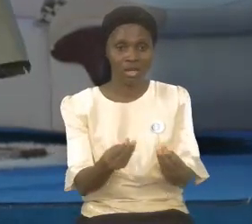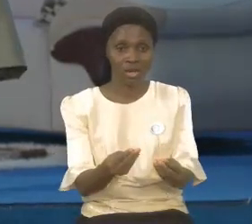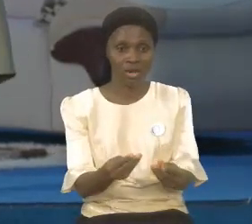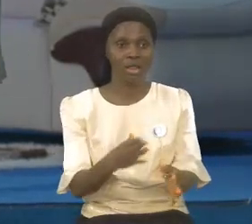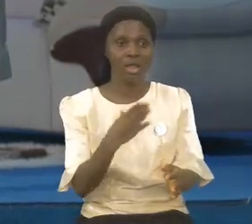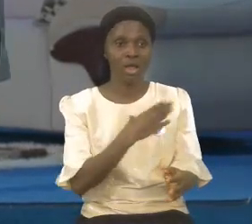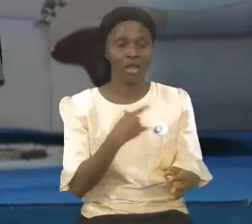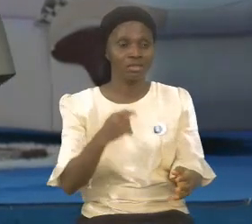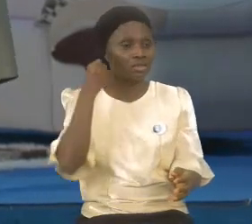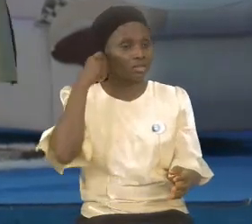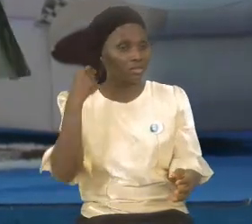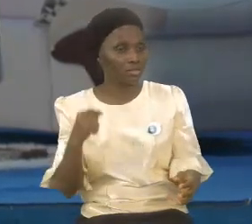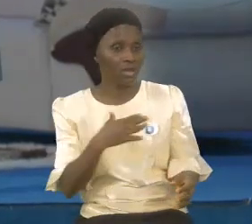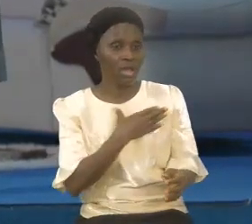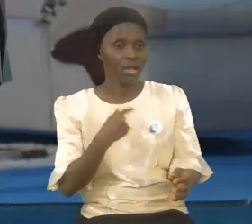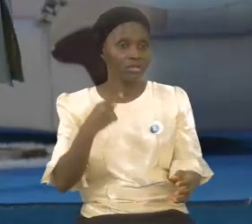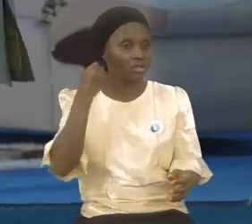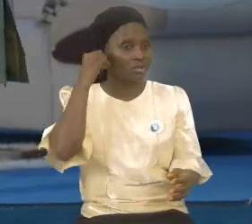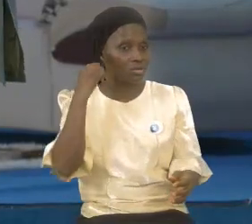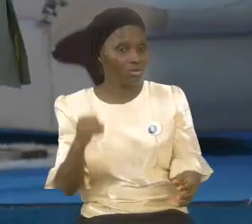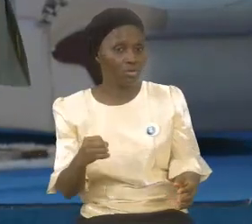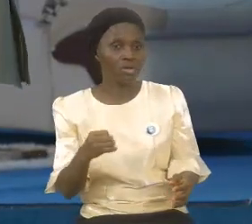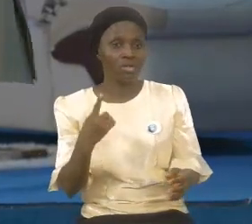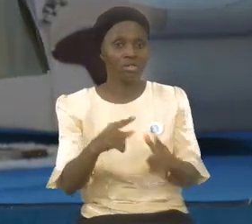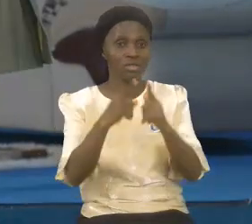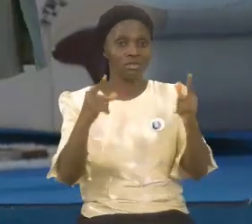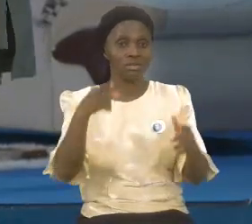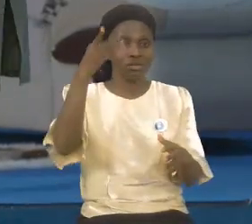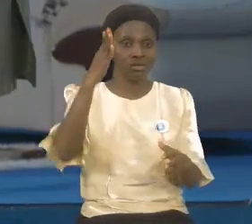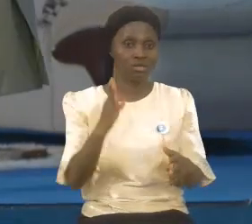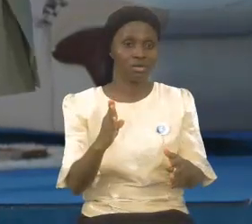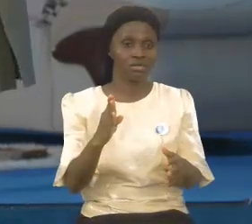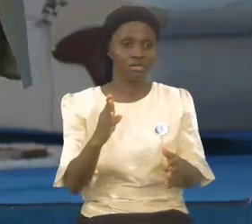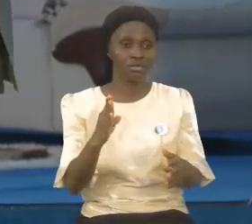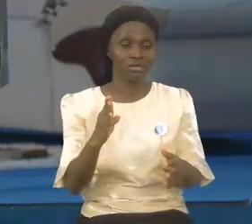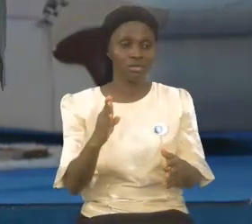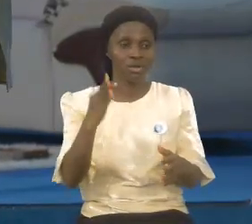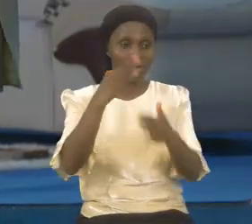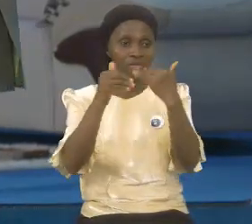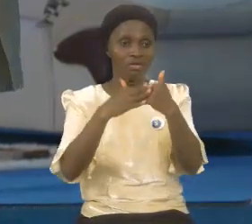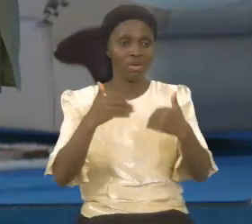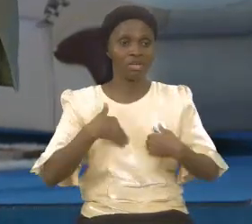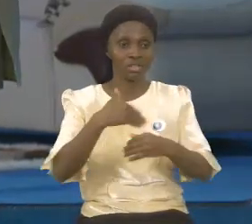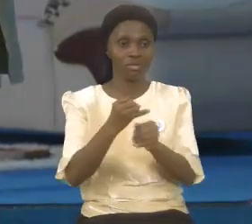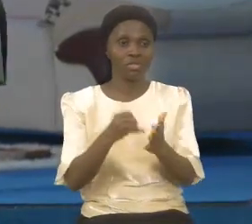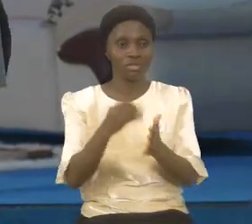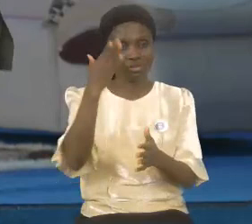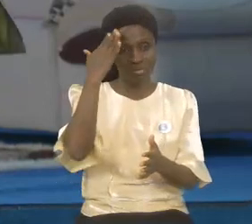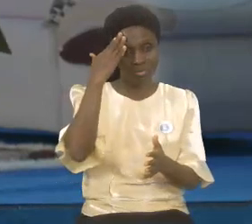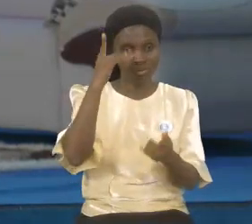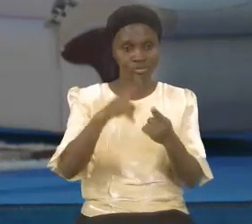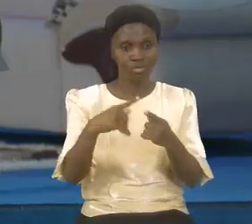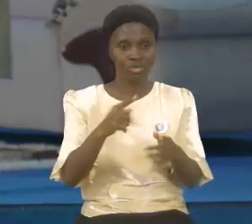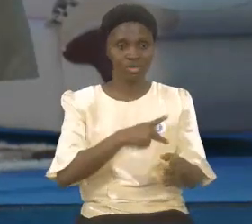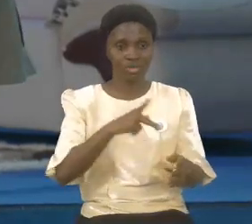gold, the great God of heaven has made it known to the king